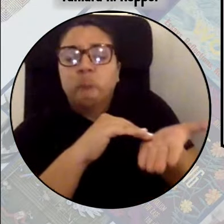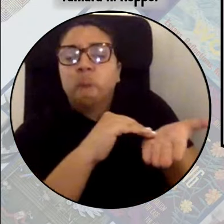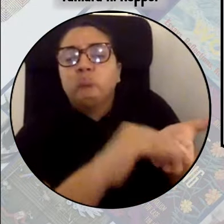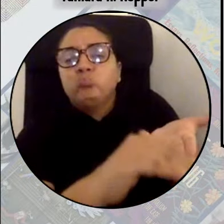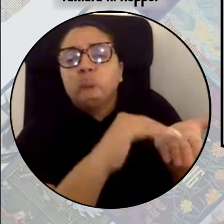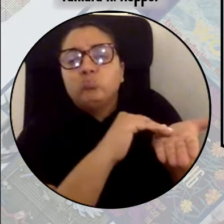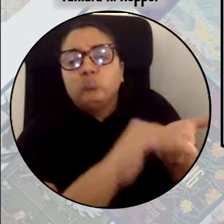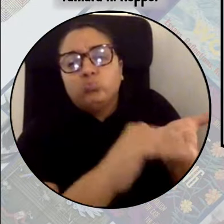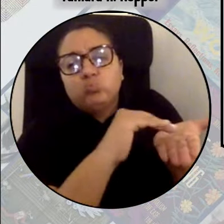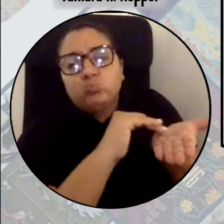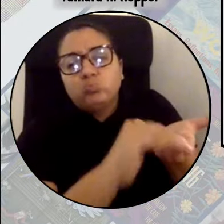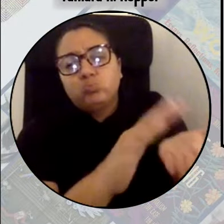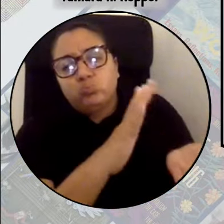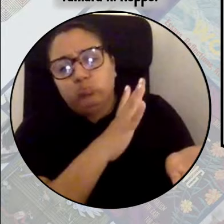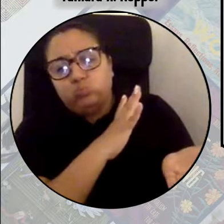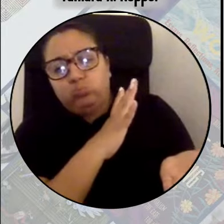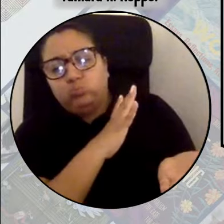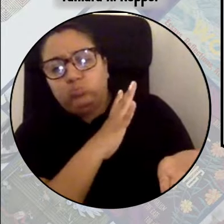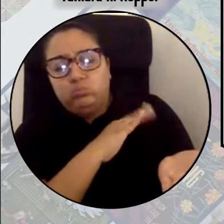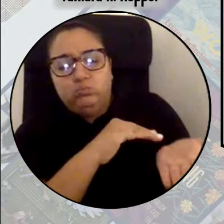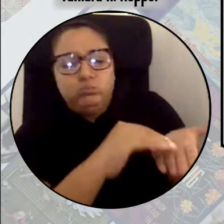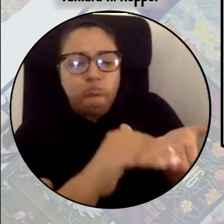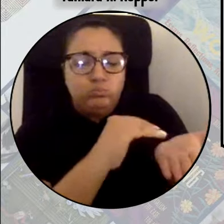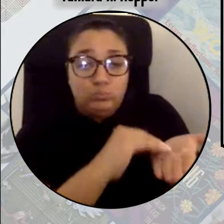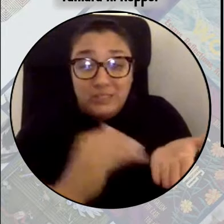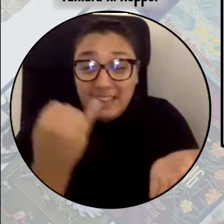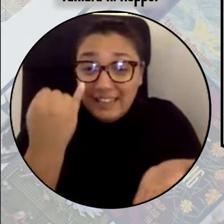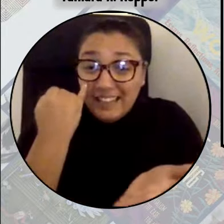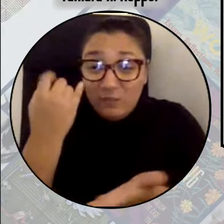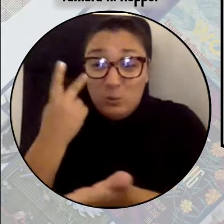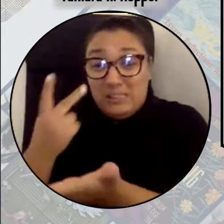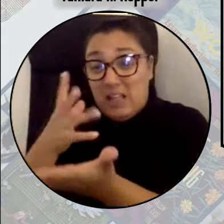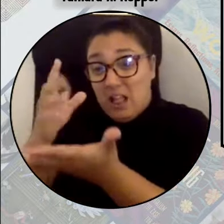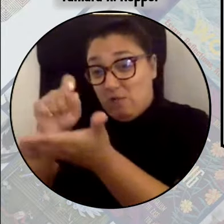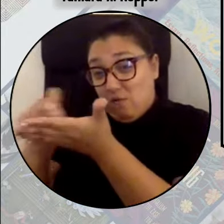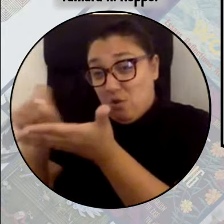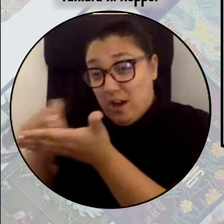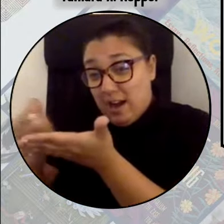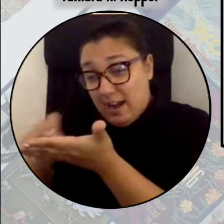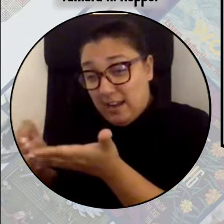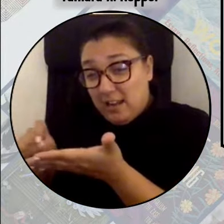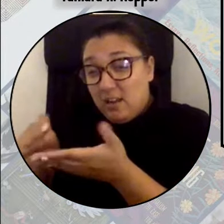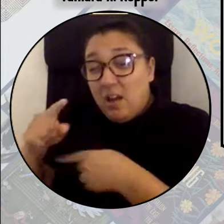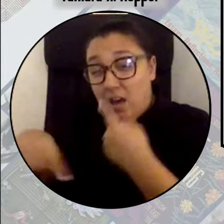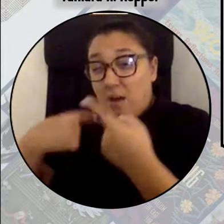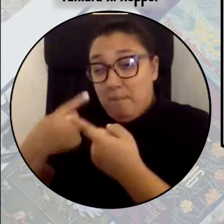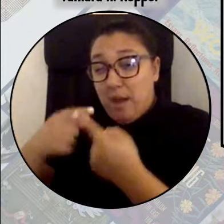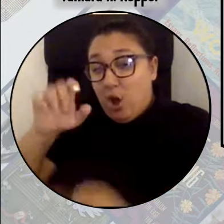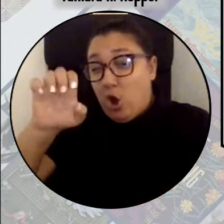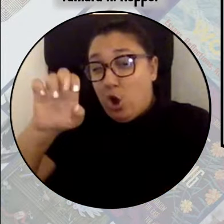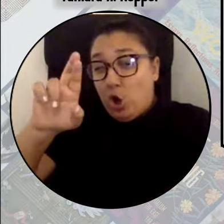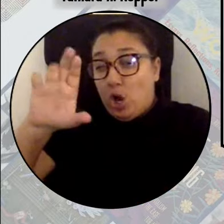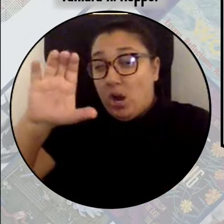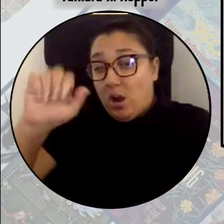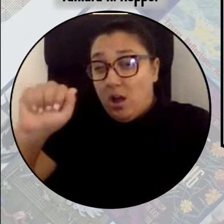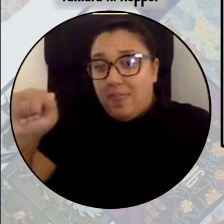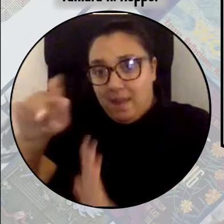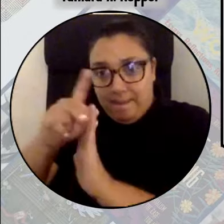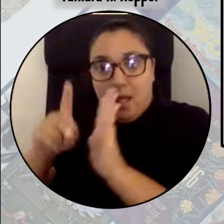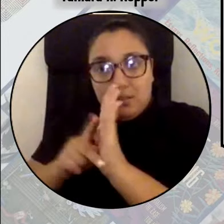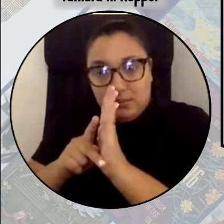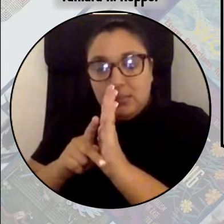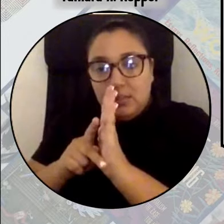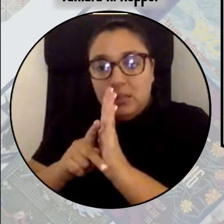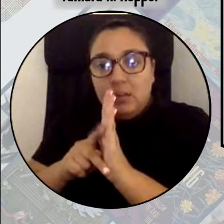are, who are thinking through the IRCA policy, they talk about like all of the work that